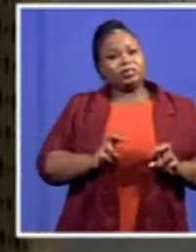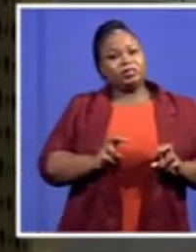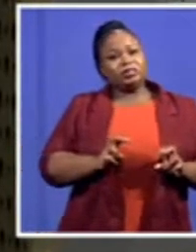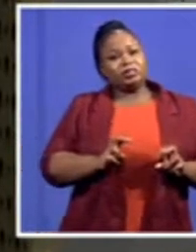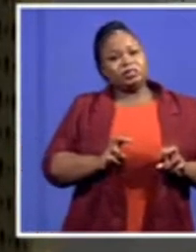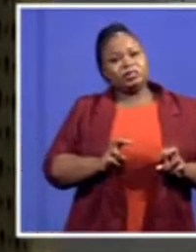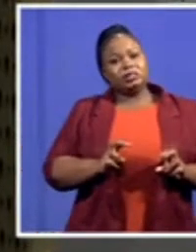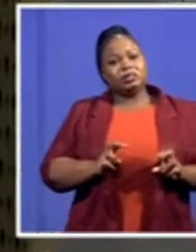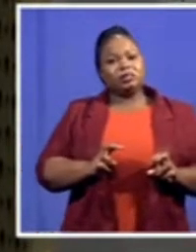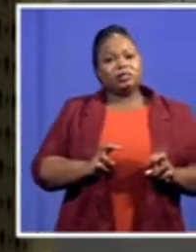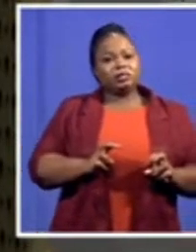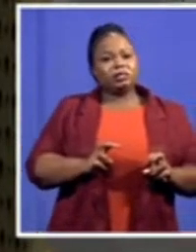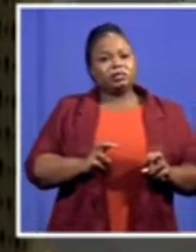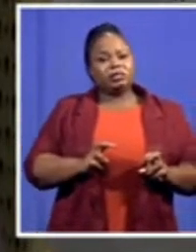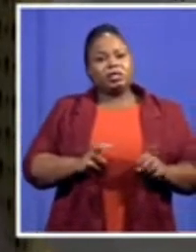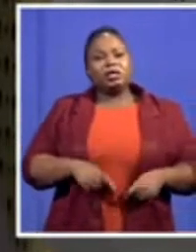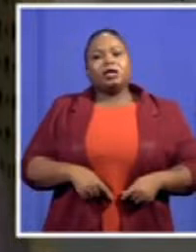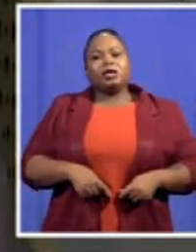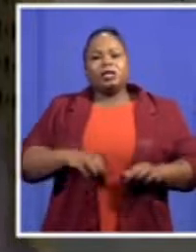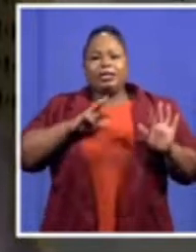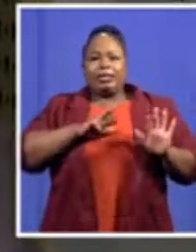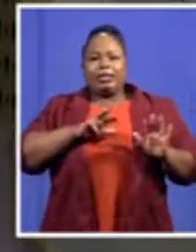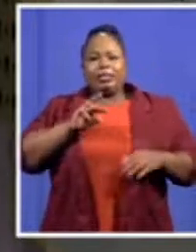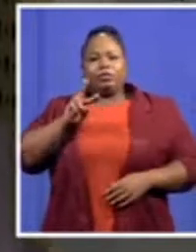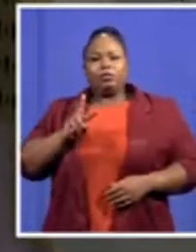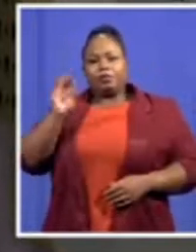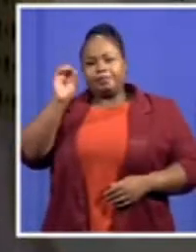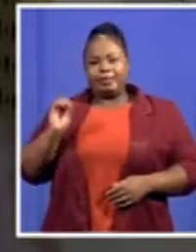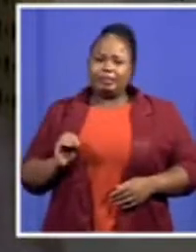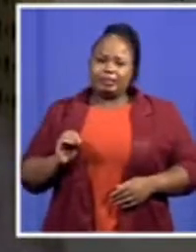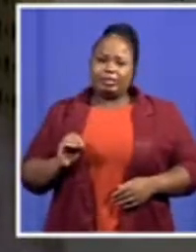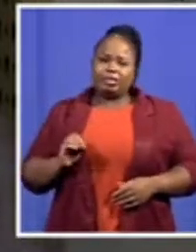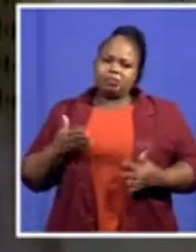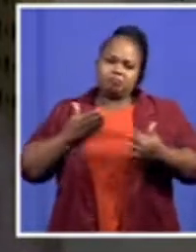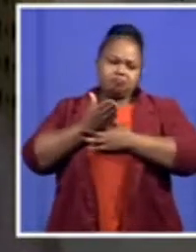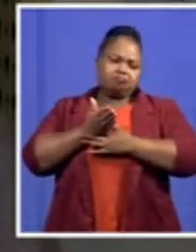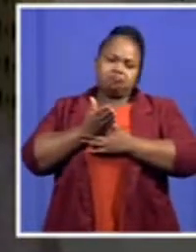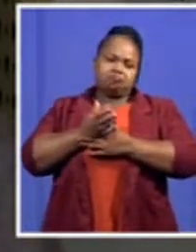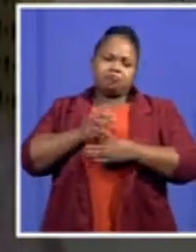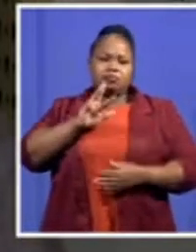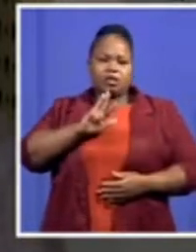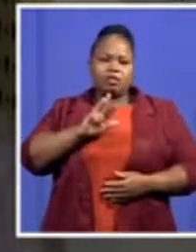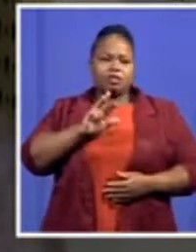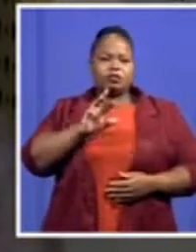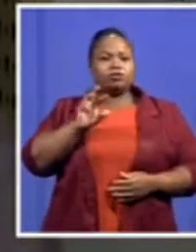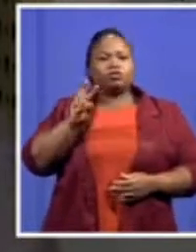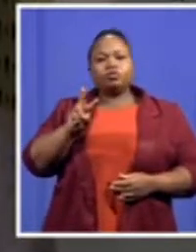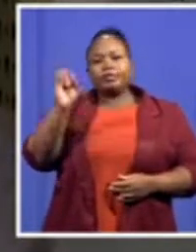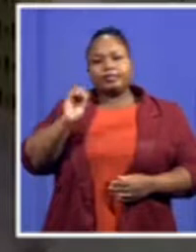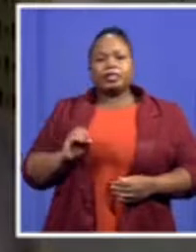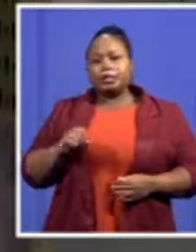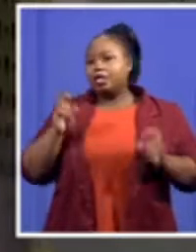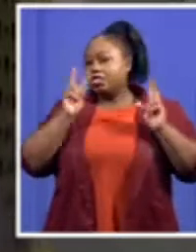of 92% had access to electricity, a resounding success compared to